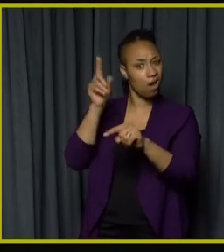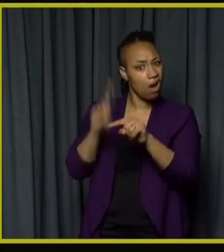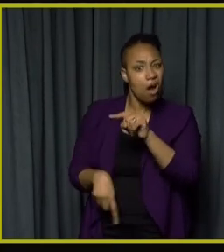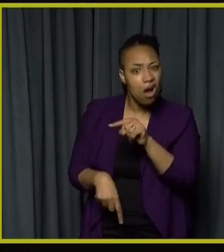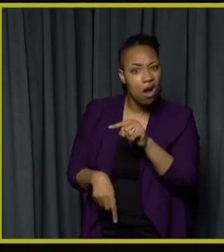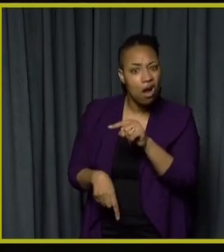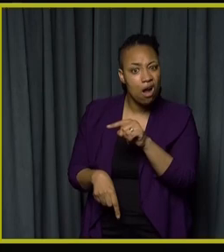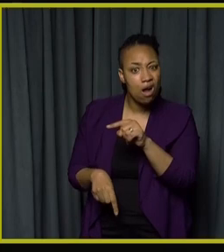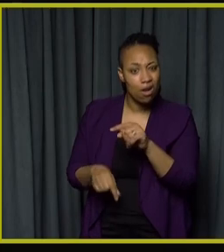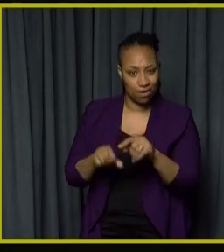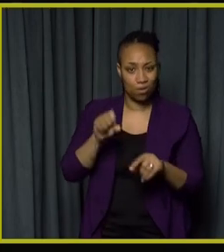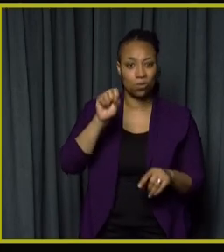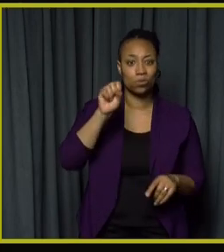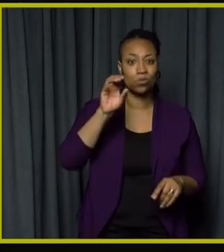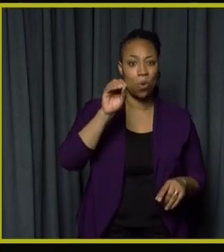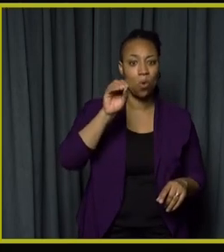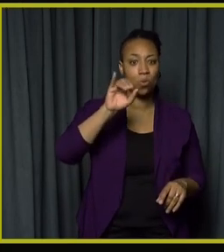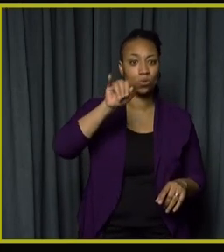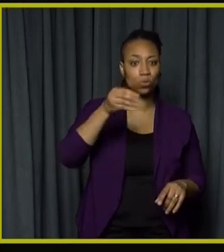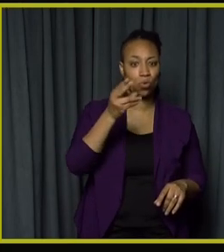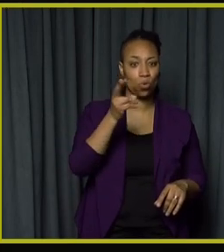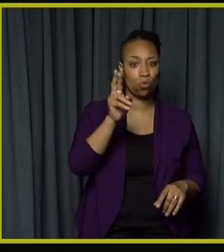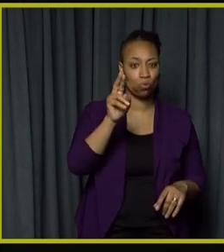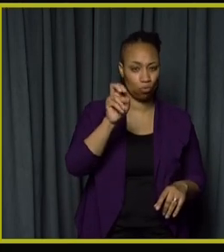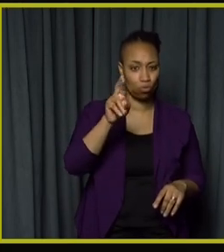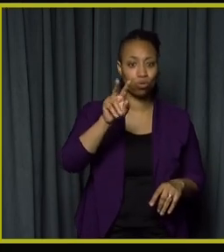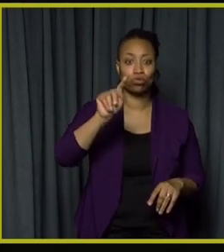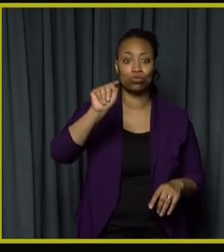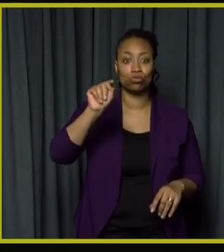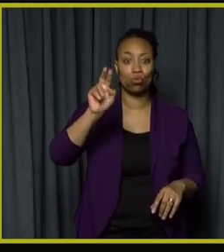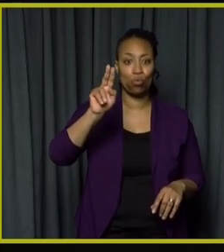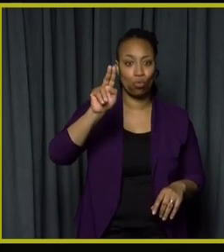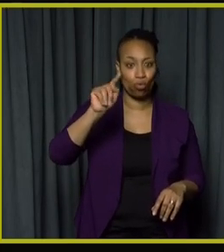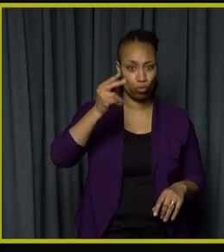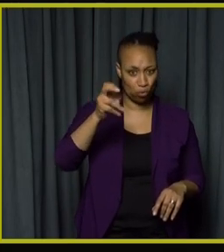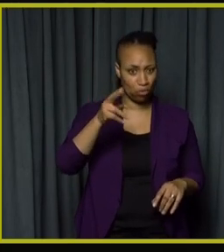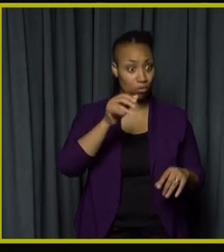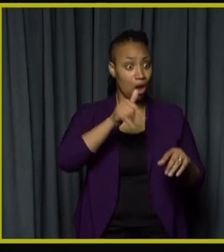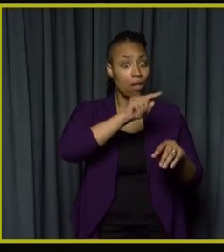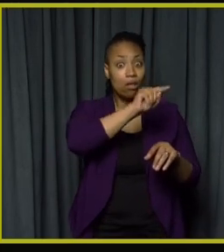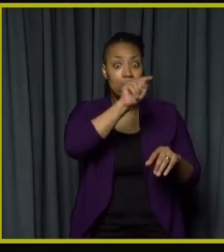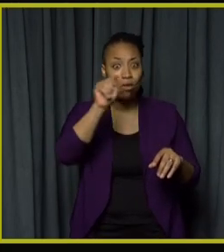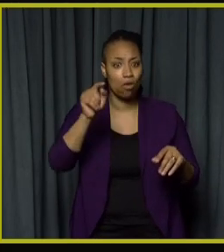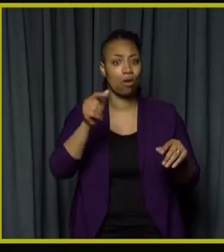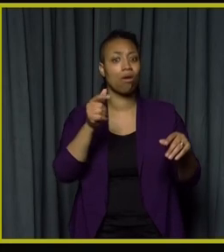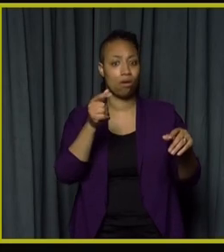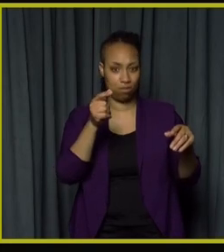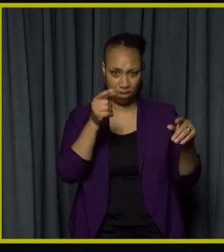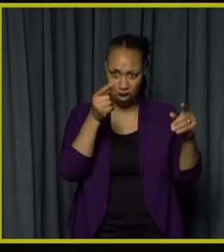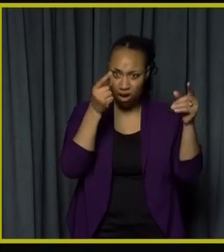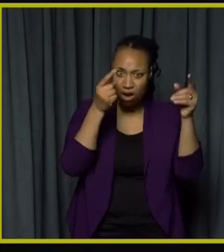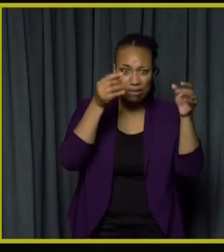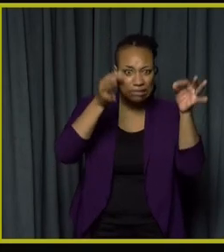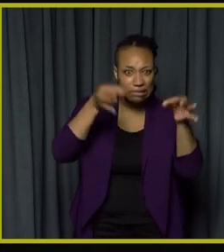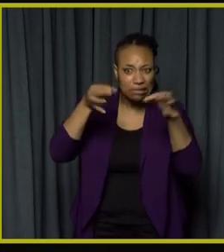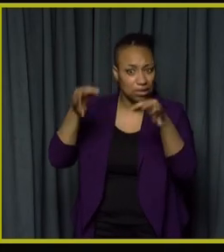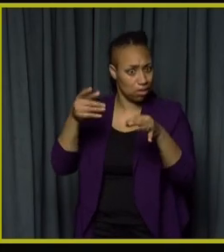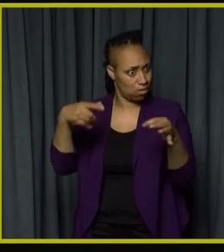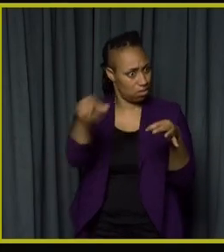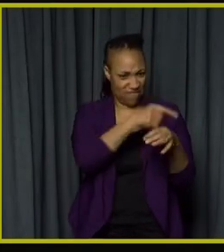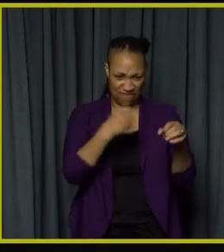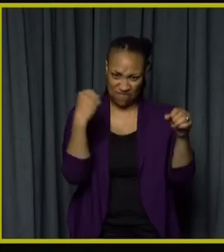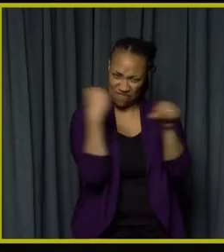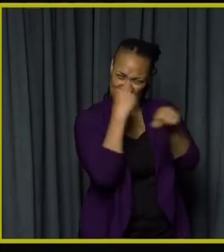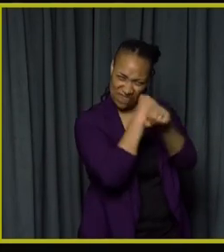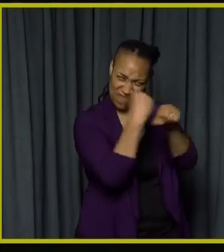Mott, time, Mother Jones, it's time, and they won the right to vote. Plessy versus Ferguson looked like it had the